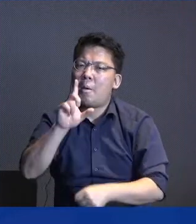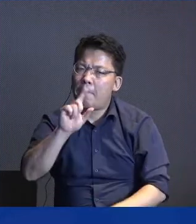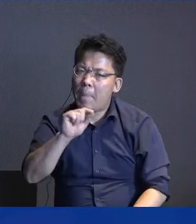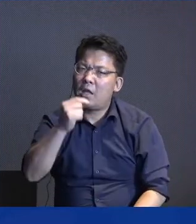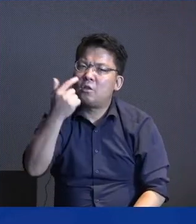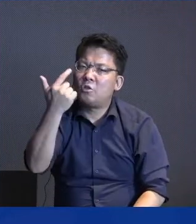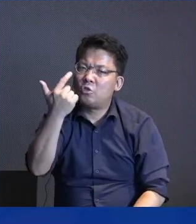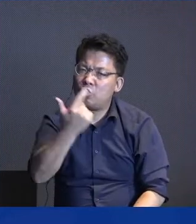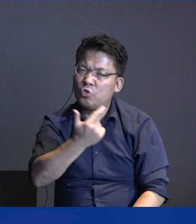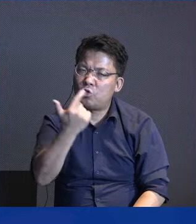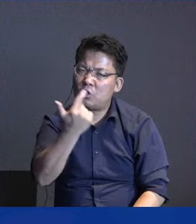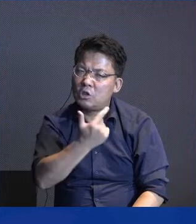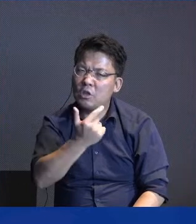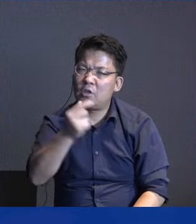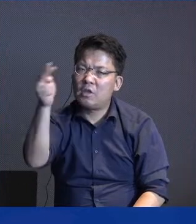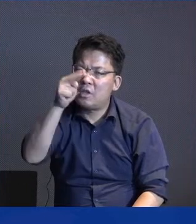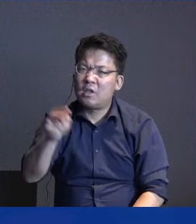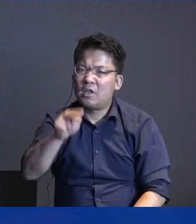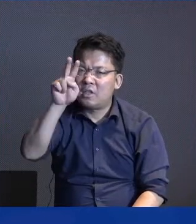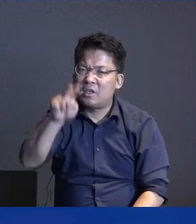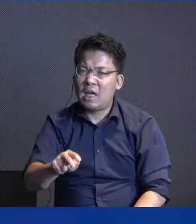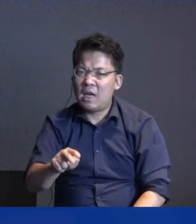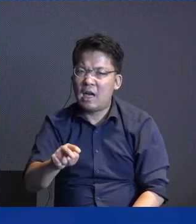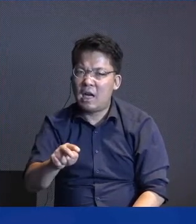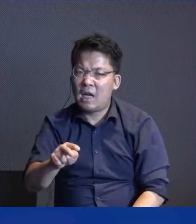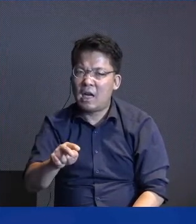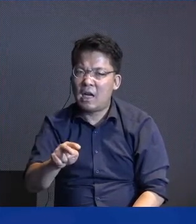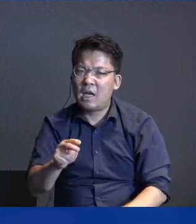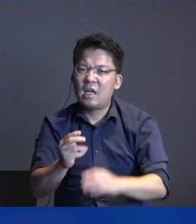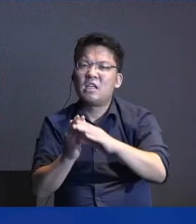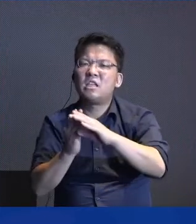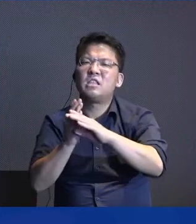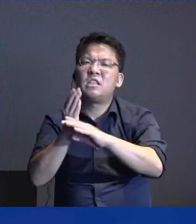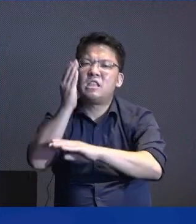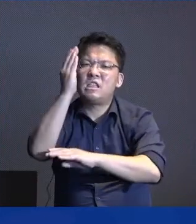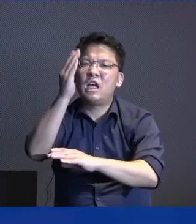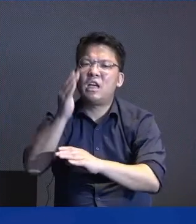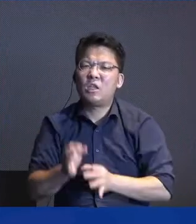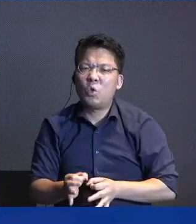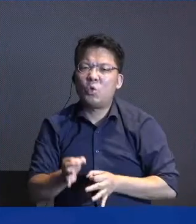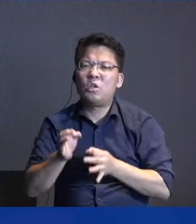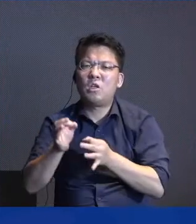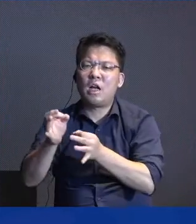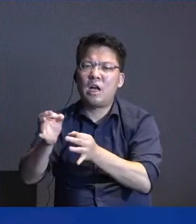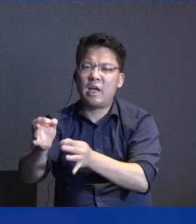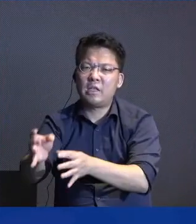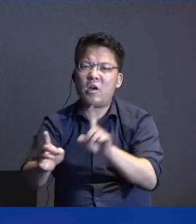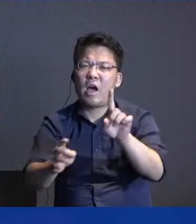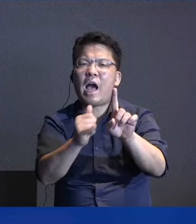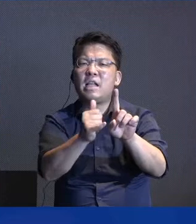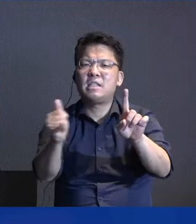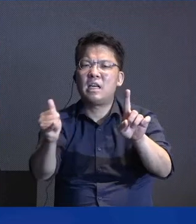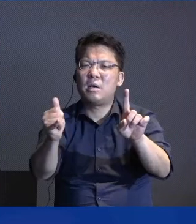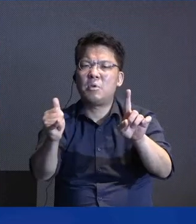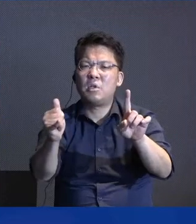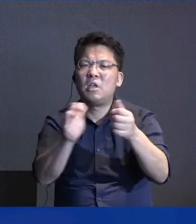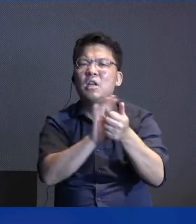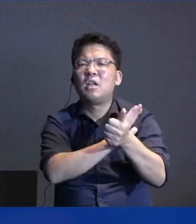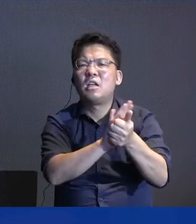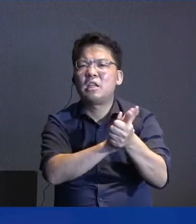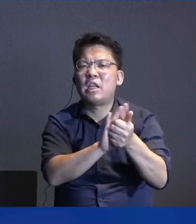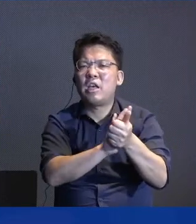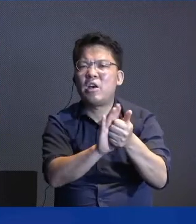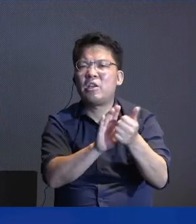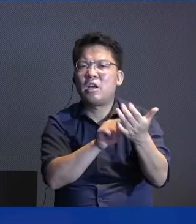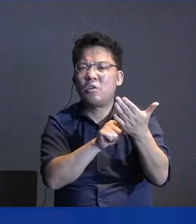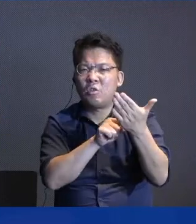annually per person. And in addition to economic burden, there's psychological and social burden